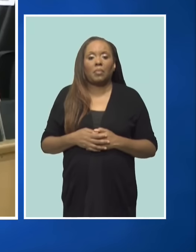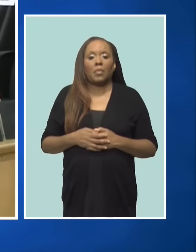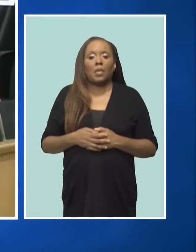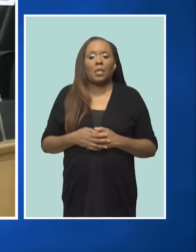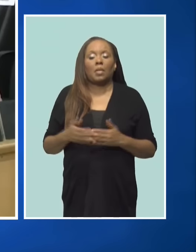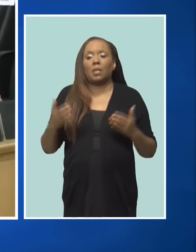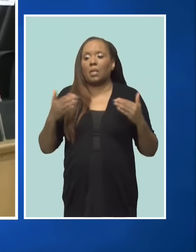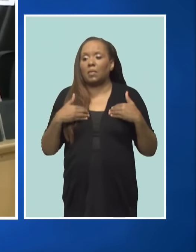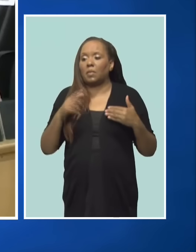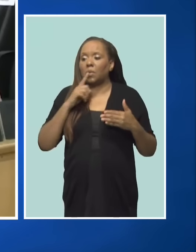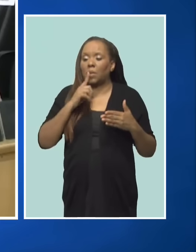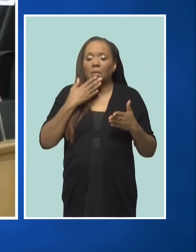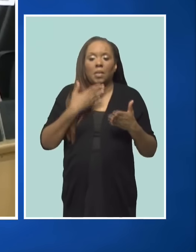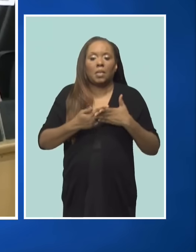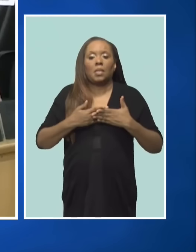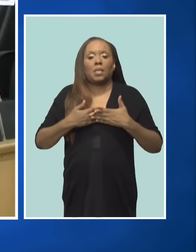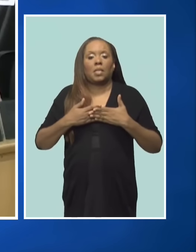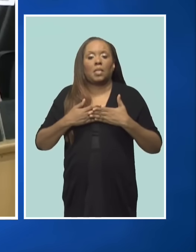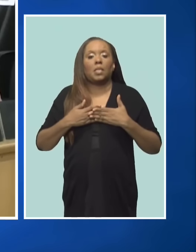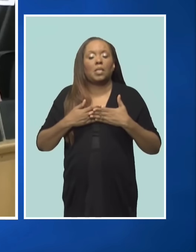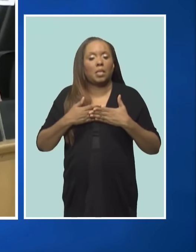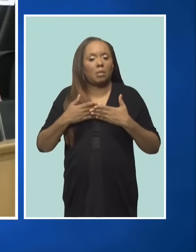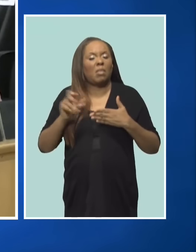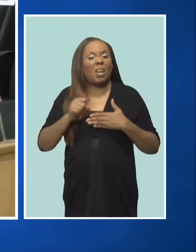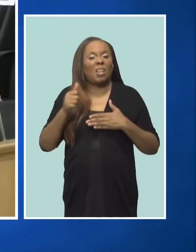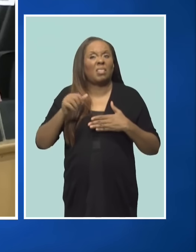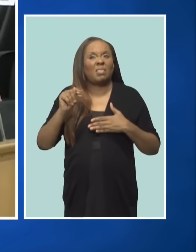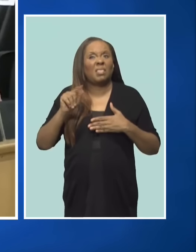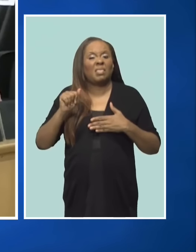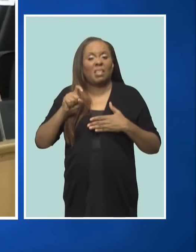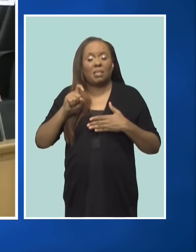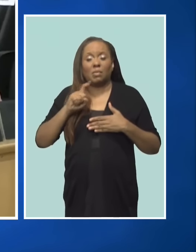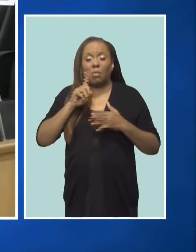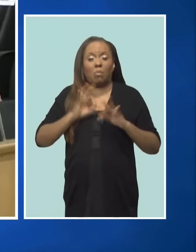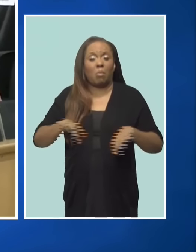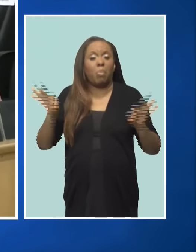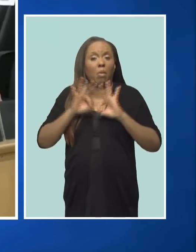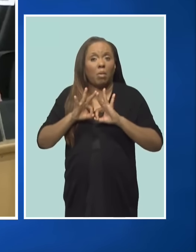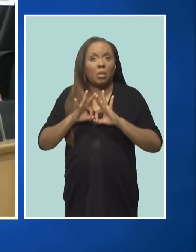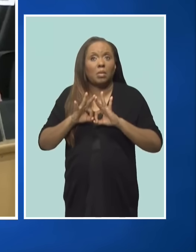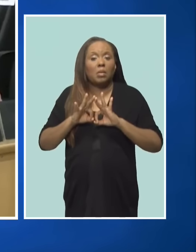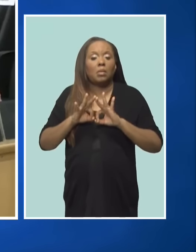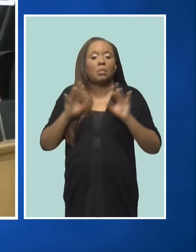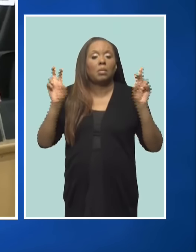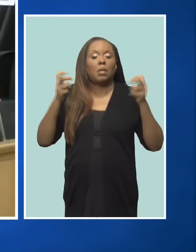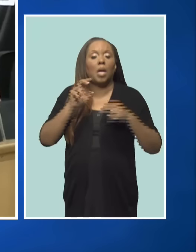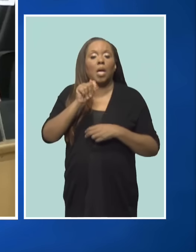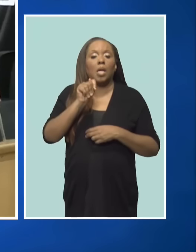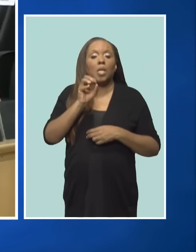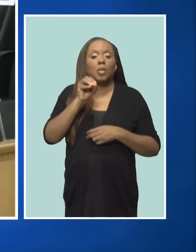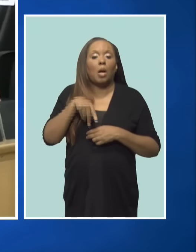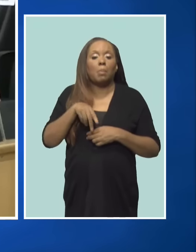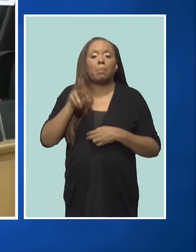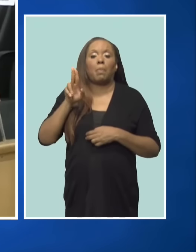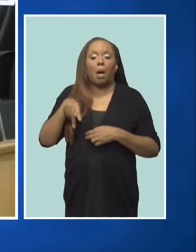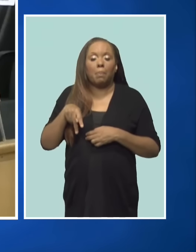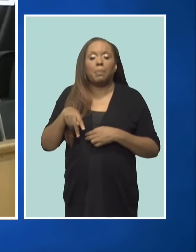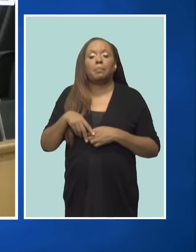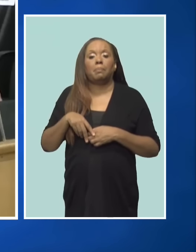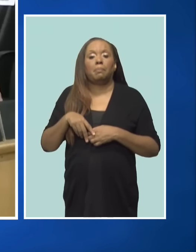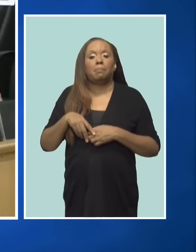minimum top-up tax, which we believe is particularly important in order to comply with the international